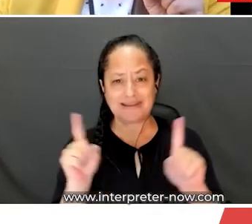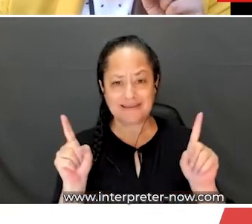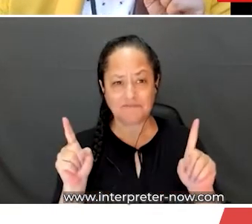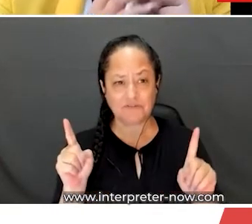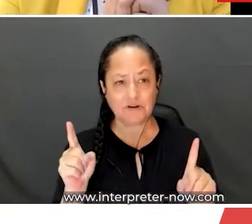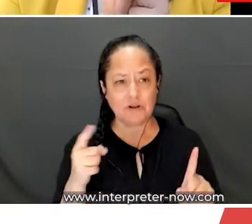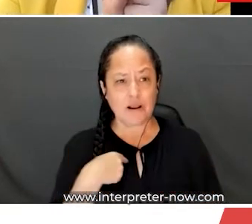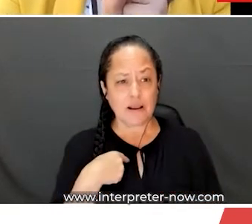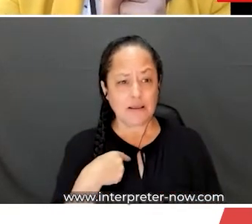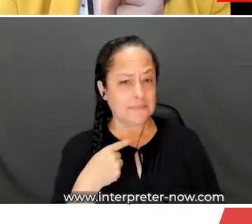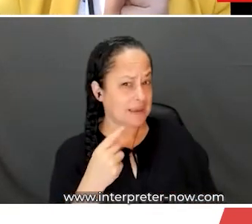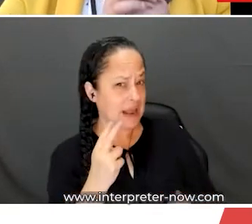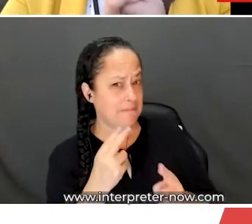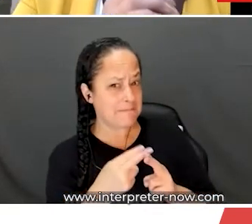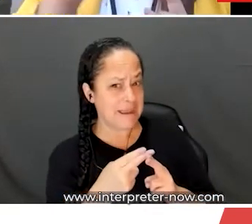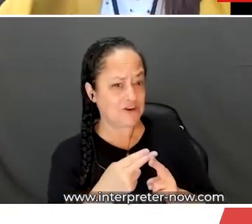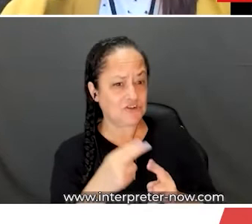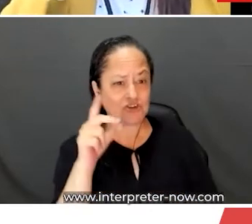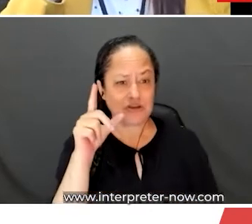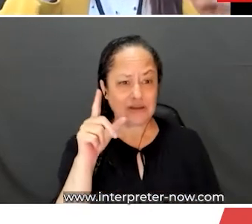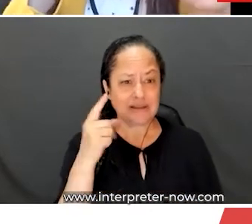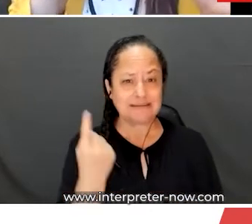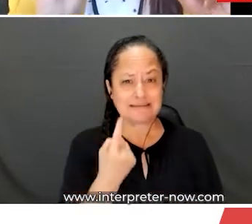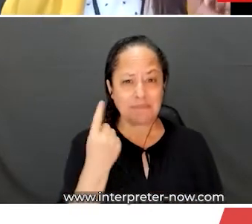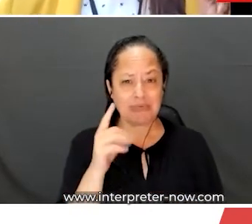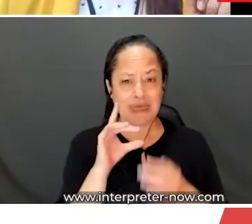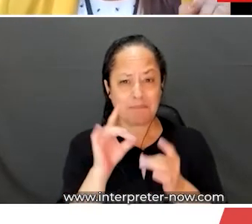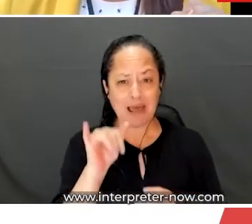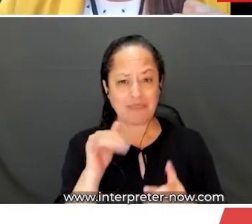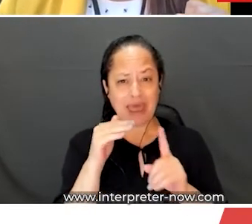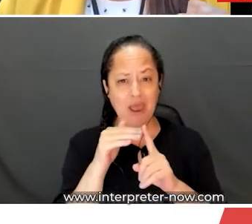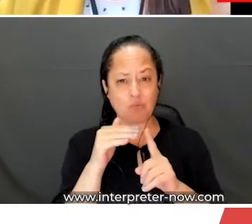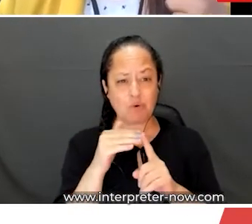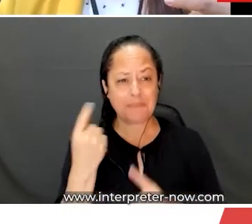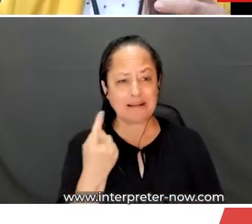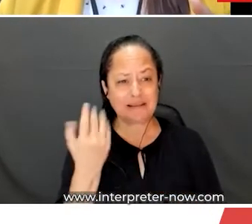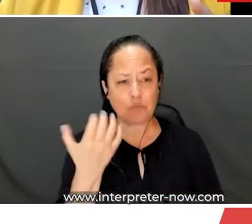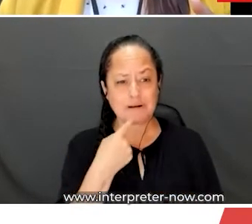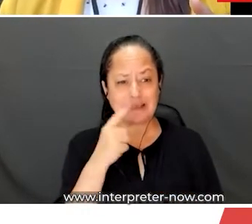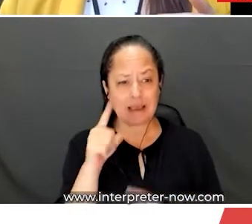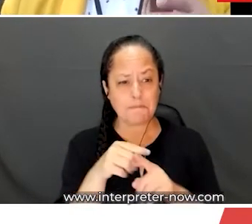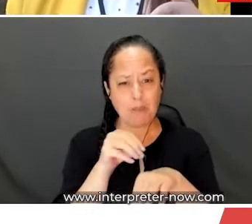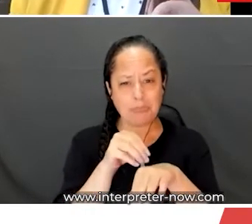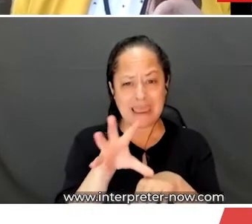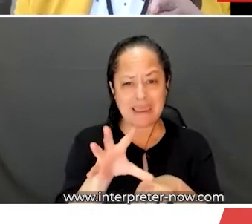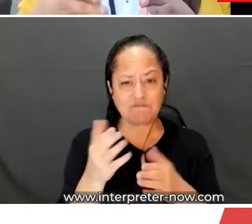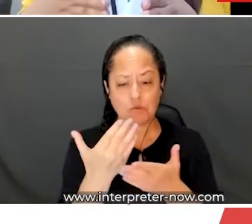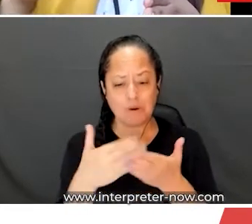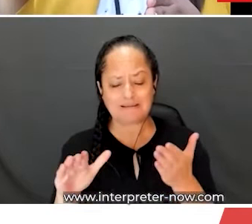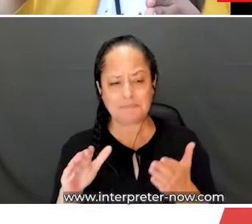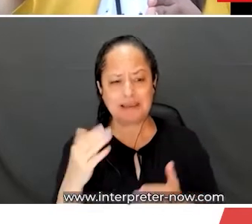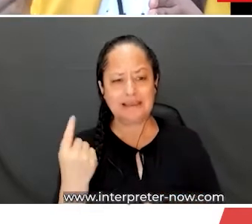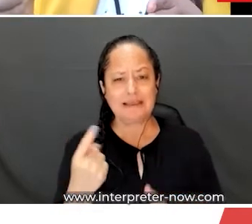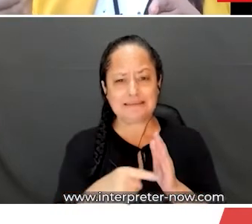just have a couple of minutes. Yeah. Can I mention, Melinda, something about that reminded me of something I wanted to say about the influence piece. Sometimes